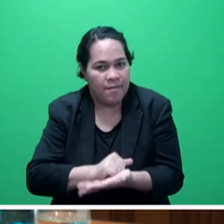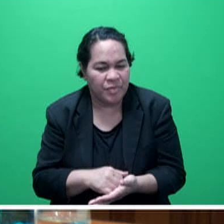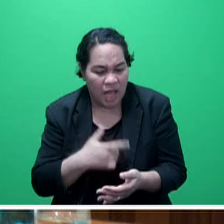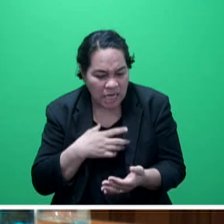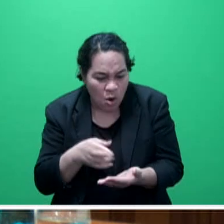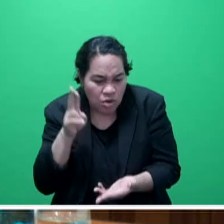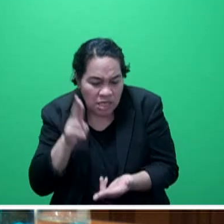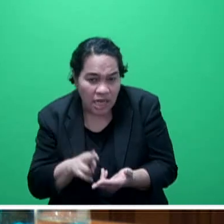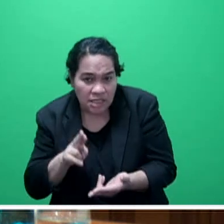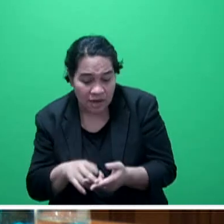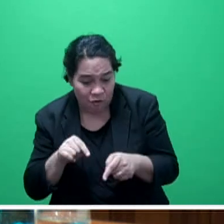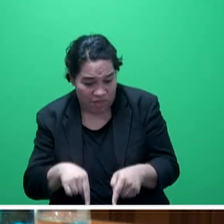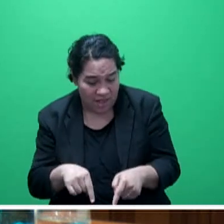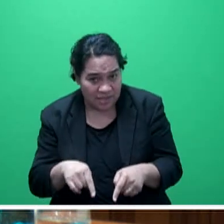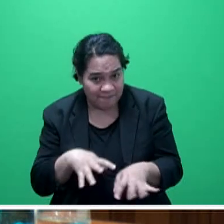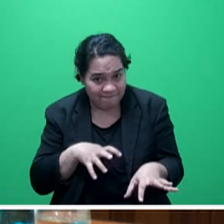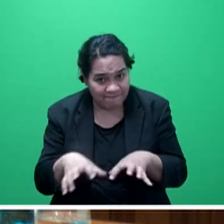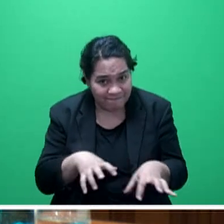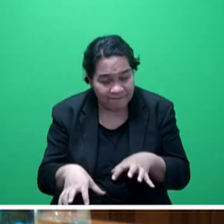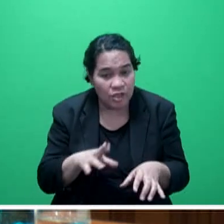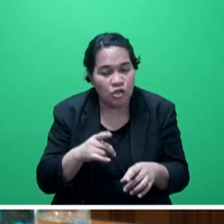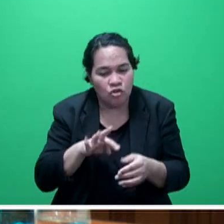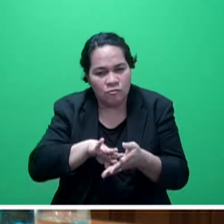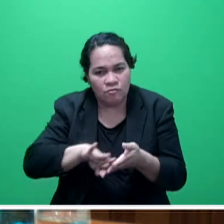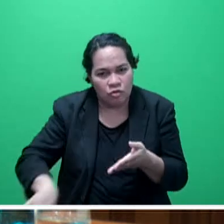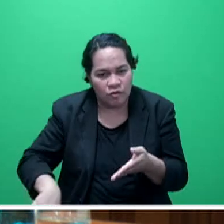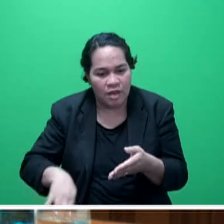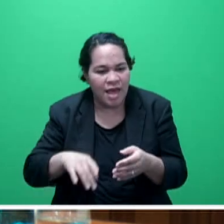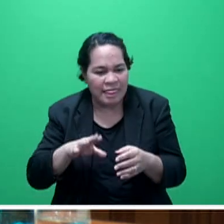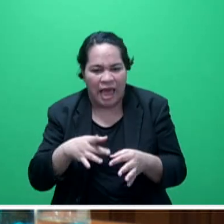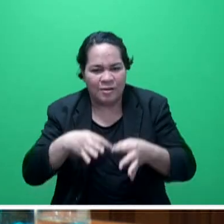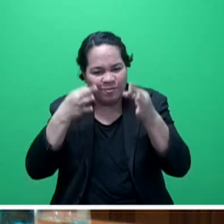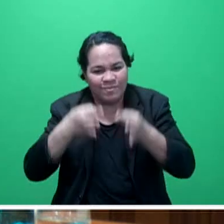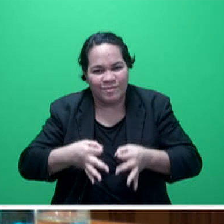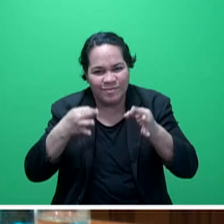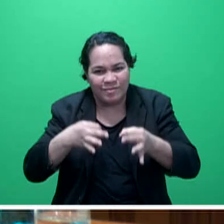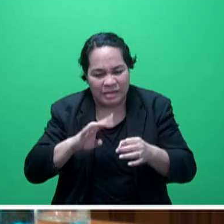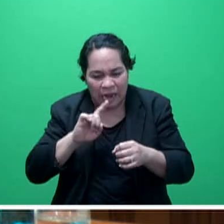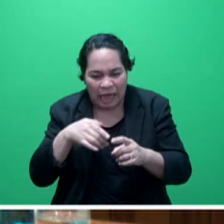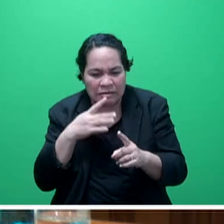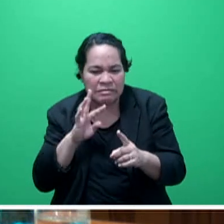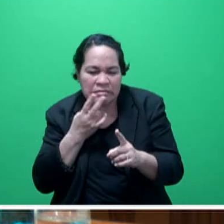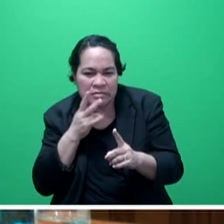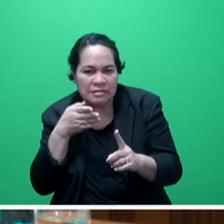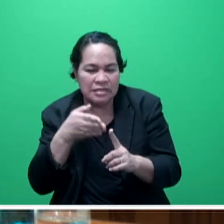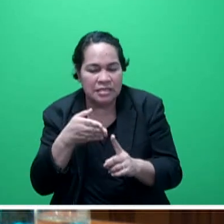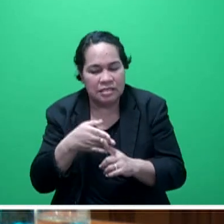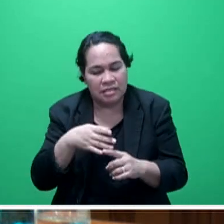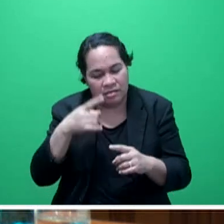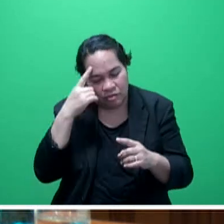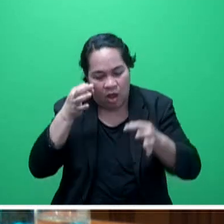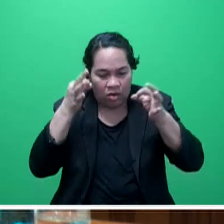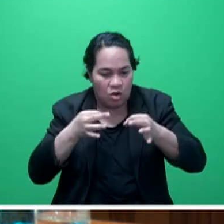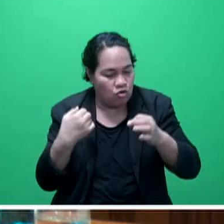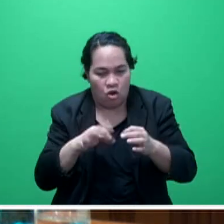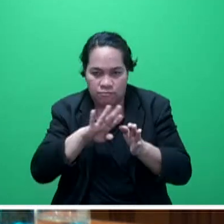the intent of this exercise was to remove subjective decision-making and bureaucratic red tape, and to make these